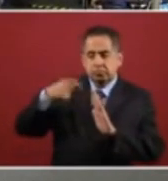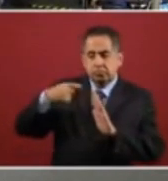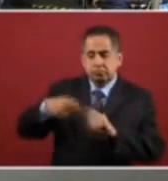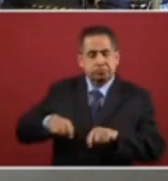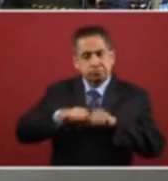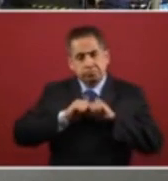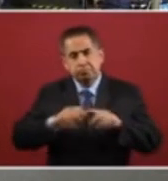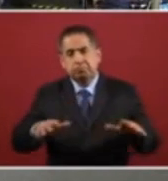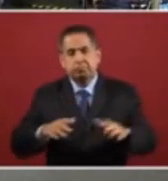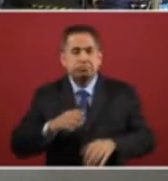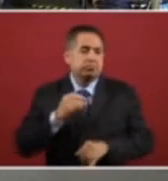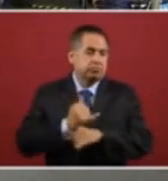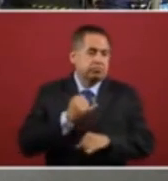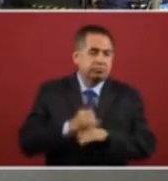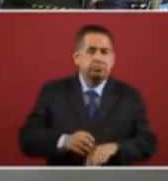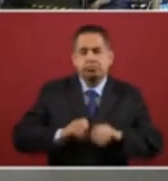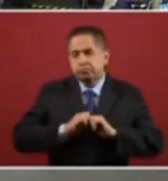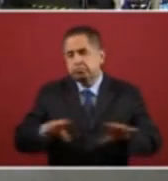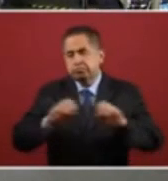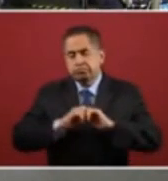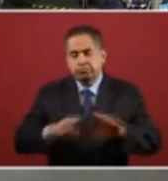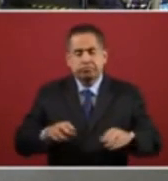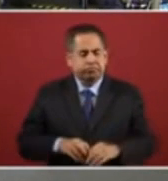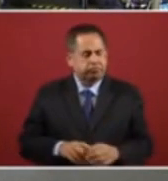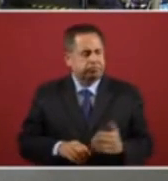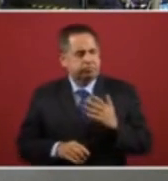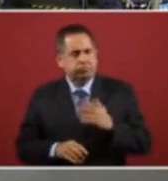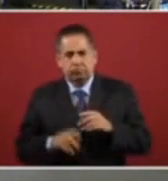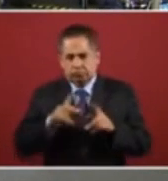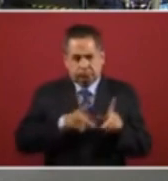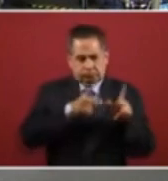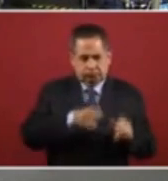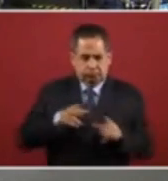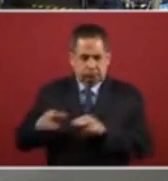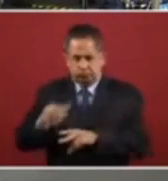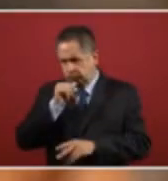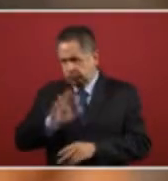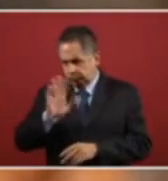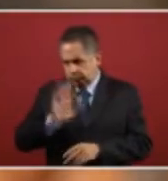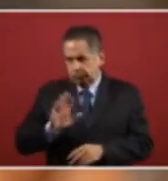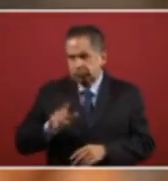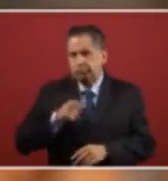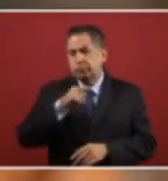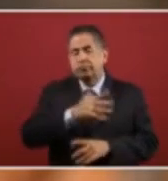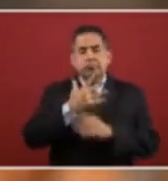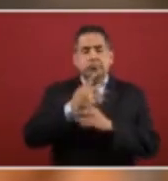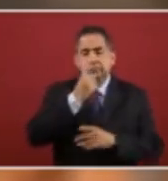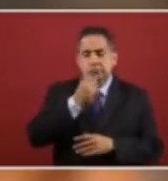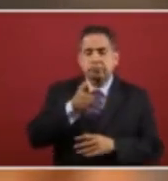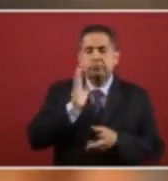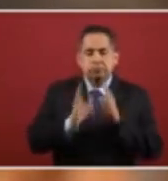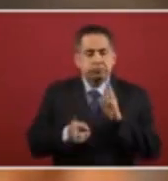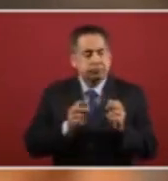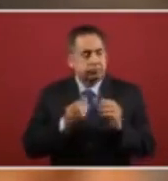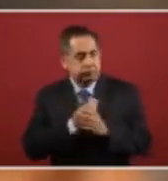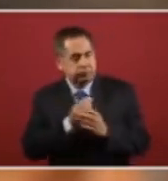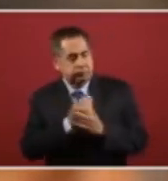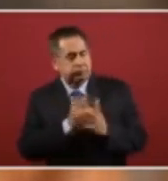had a video that was circulating in the web that could not be, she